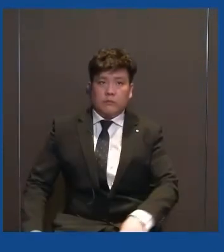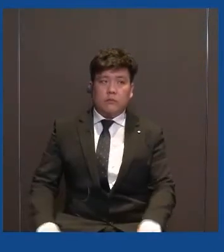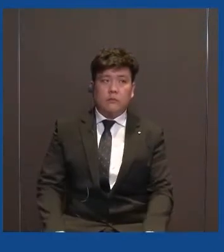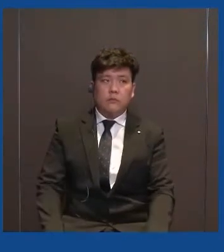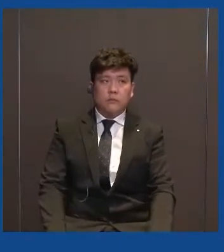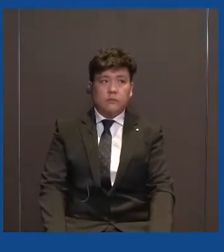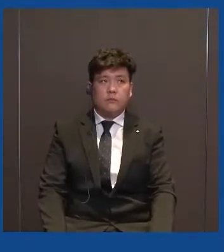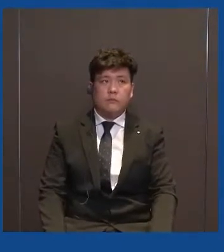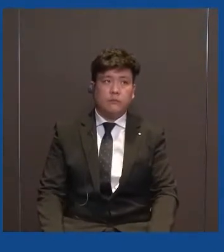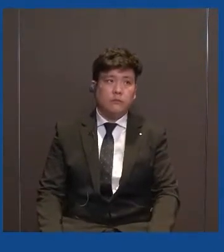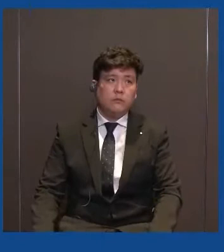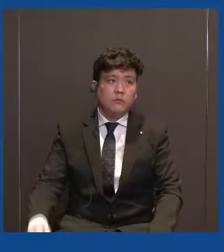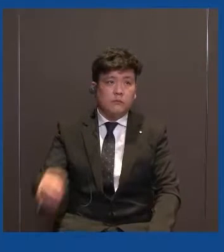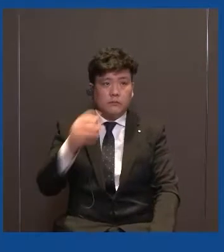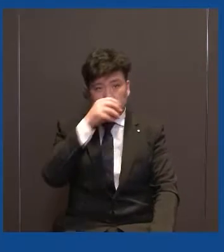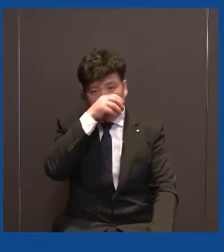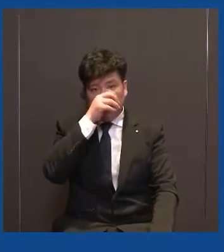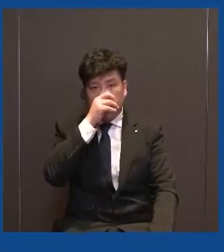ahead.